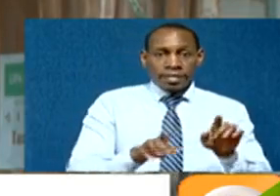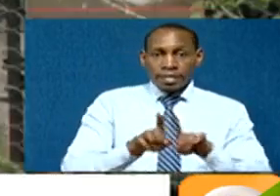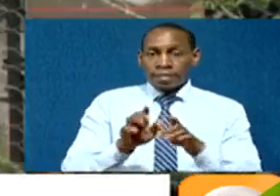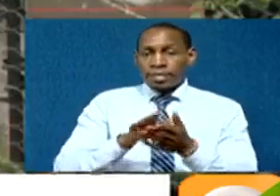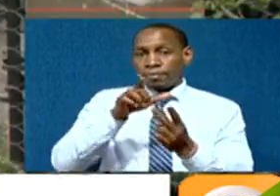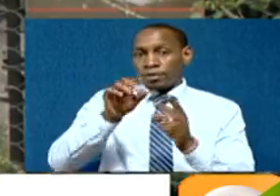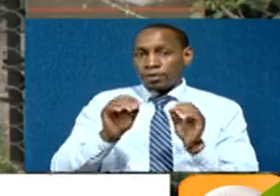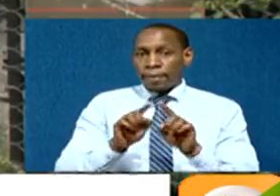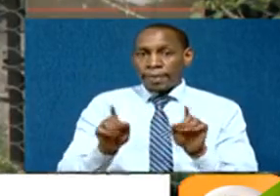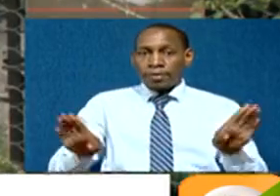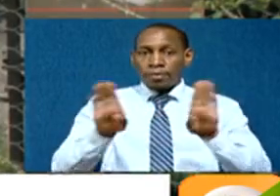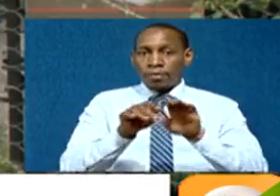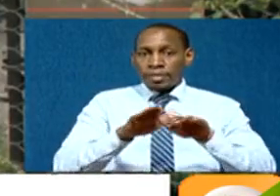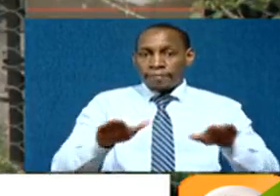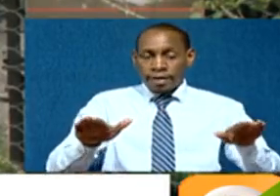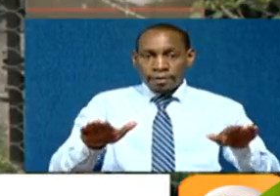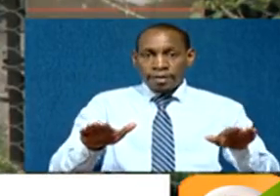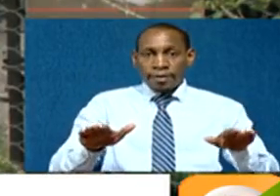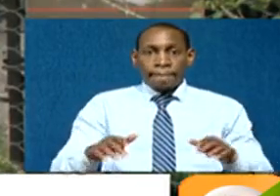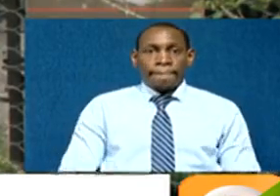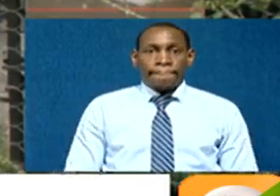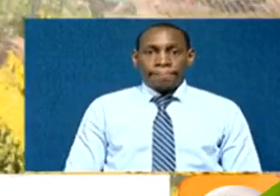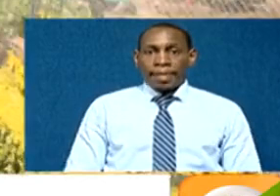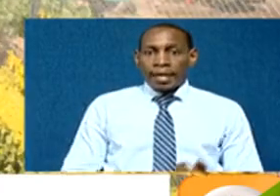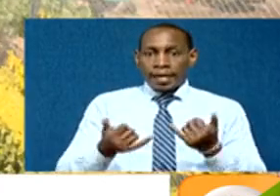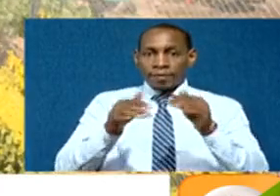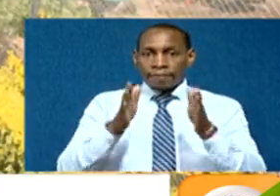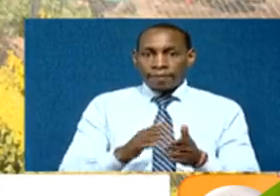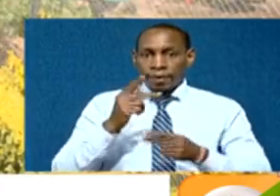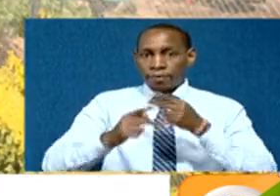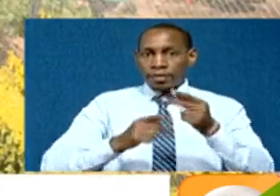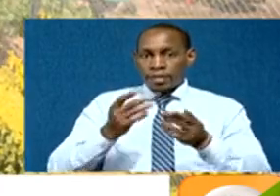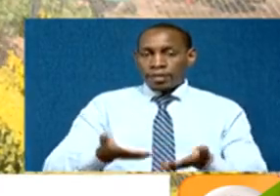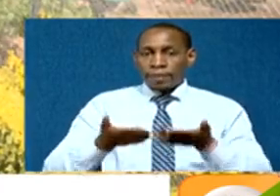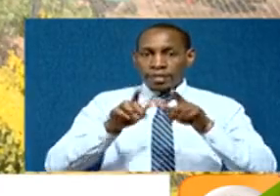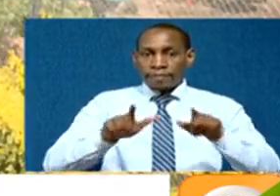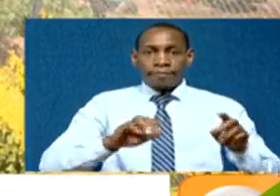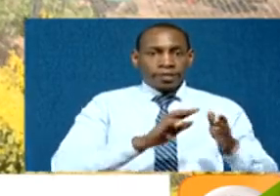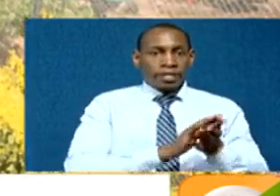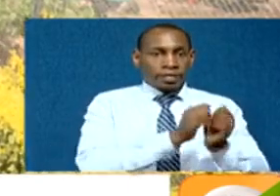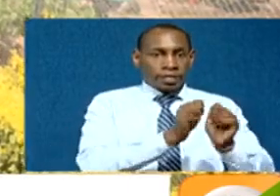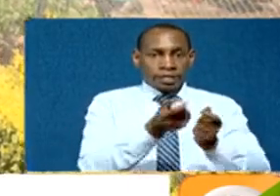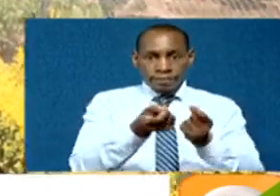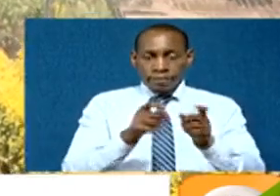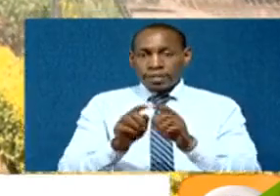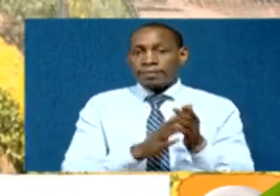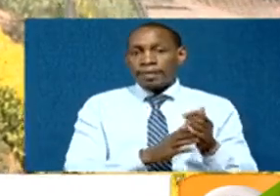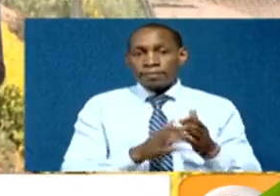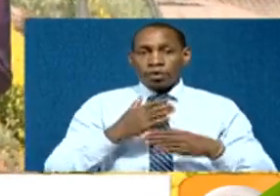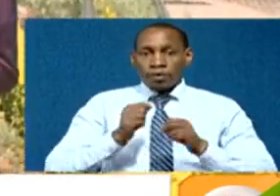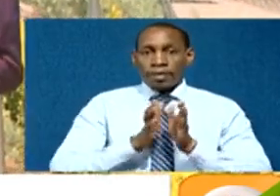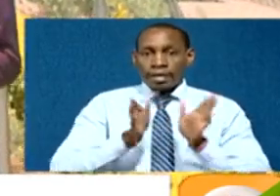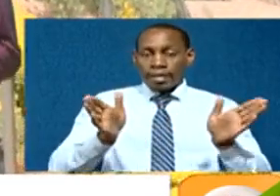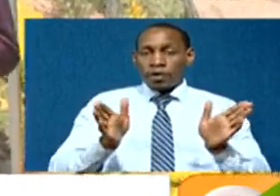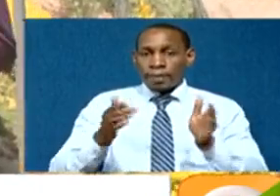no choice but to close the farm to the public. Babu is in the process of giving the farm a facelift and is confident of opening